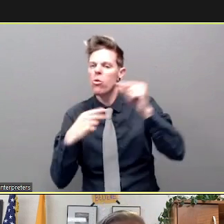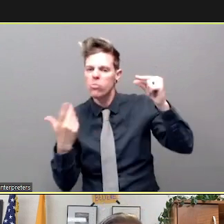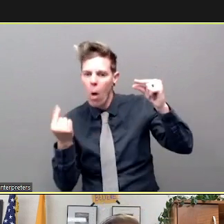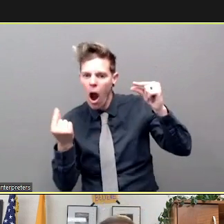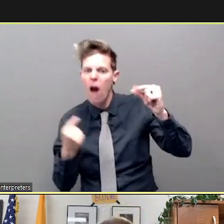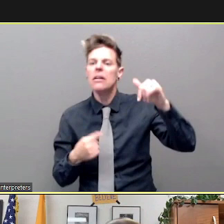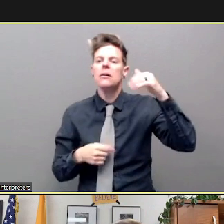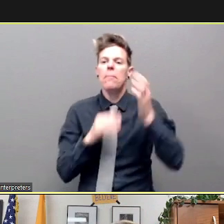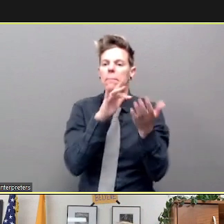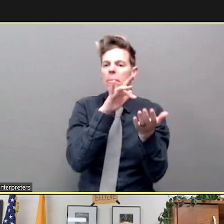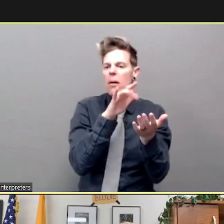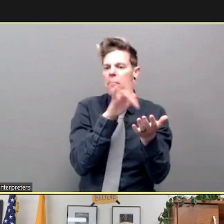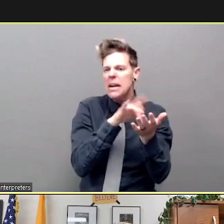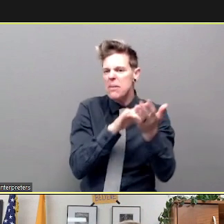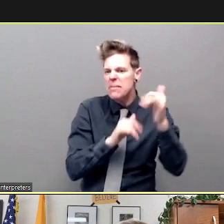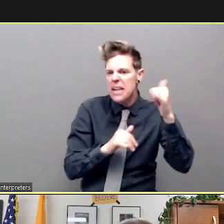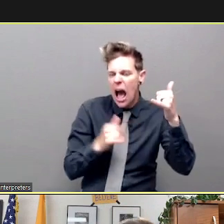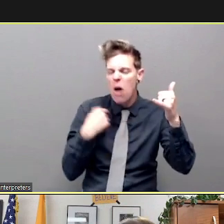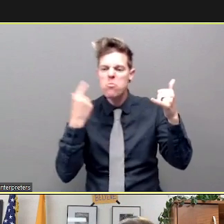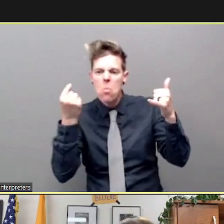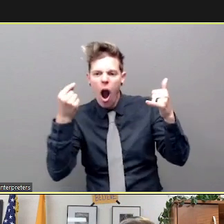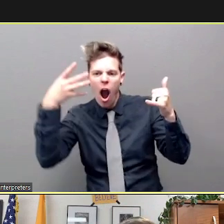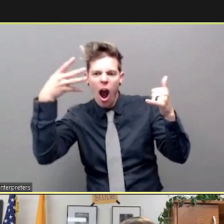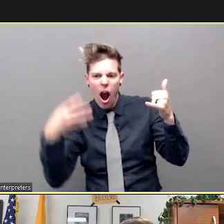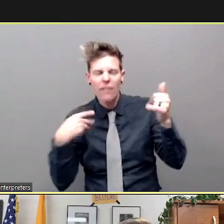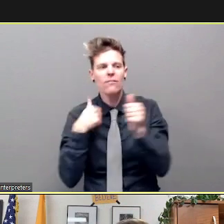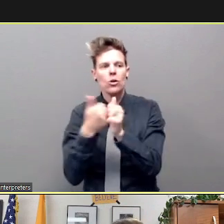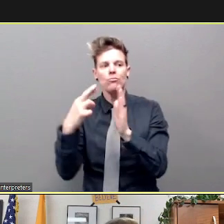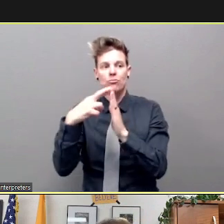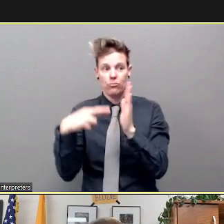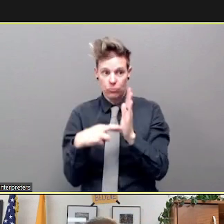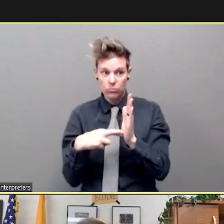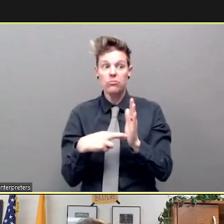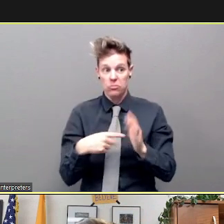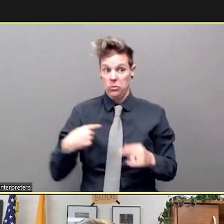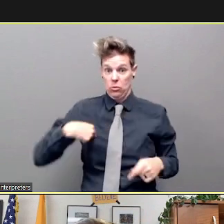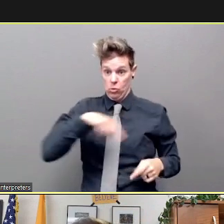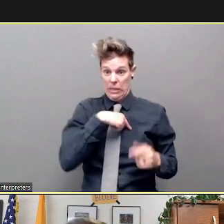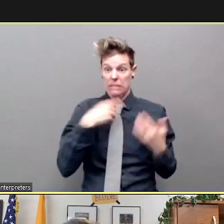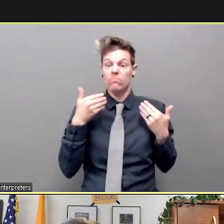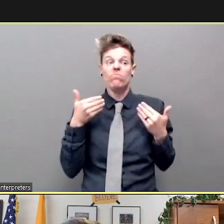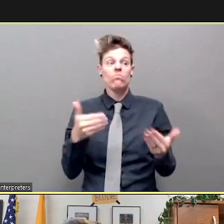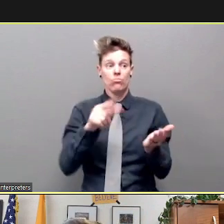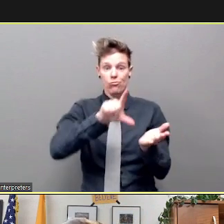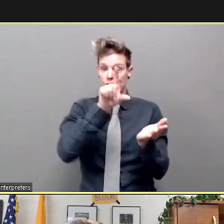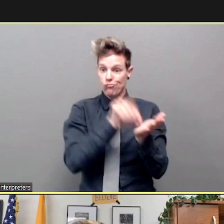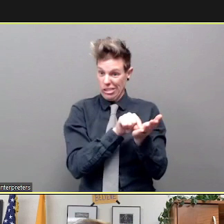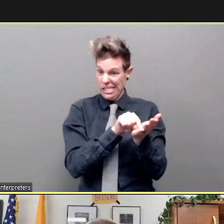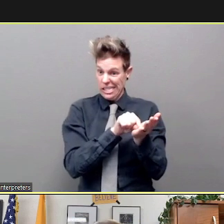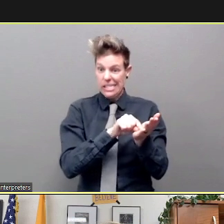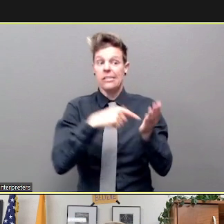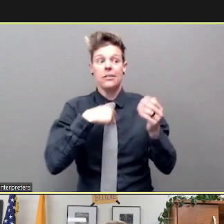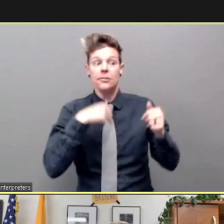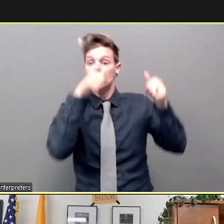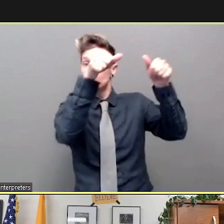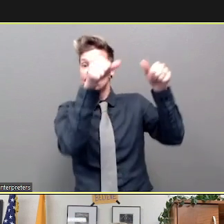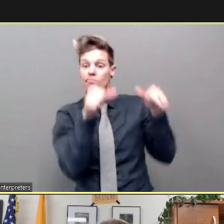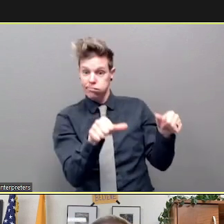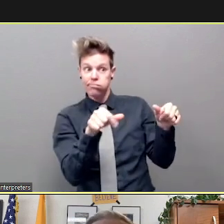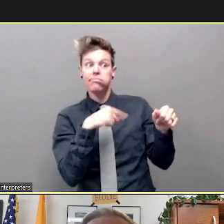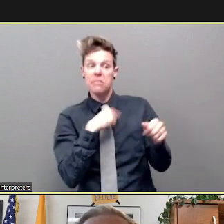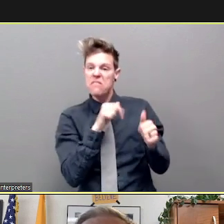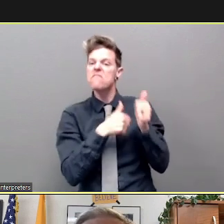DOH, we print this map and put it up on the wall every week. And this week we're wearing masks again because we're